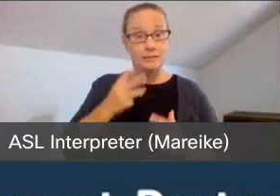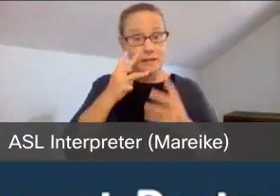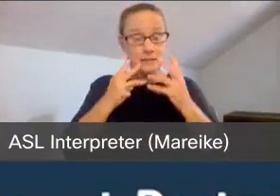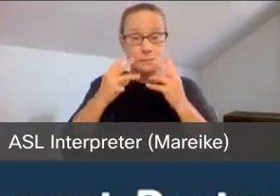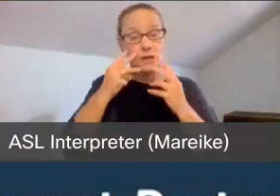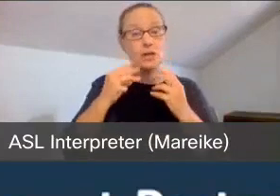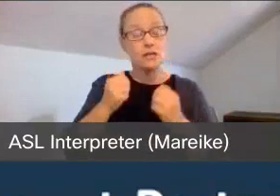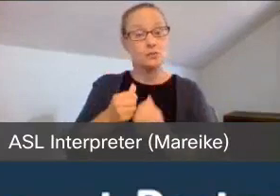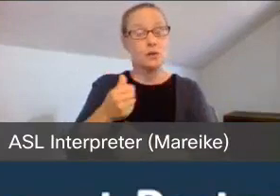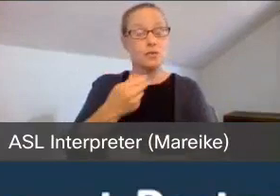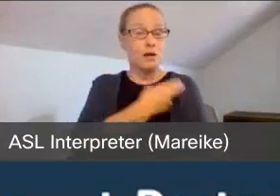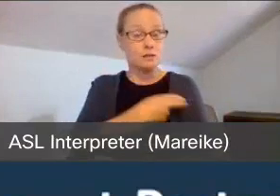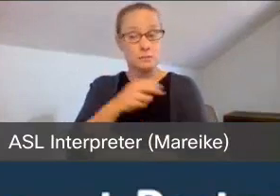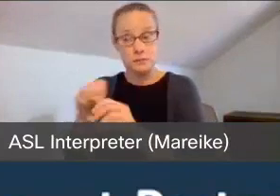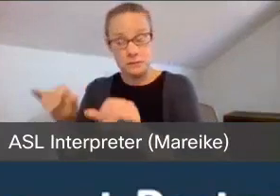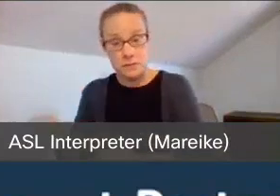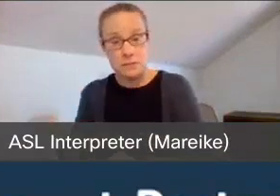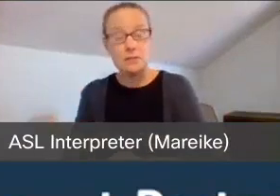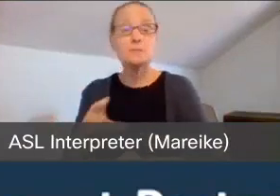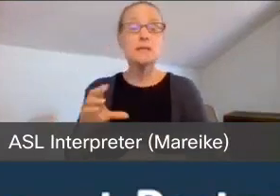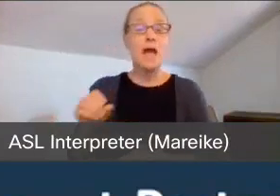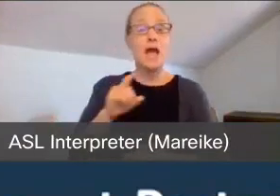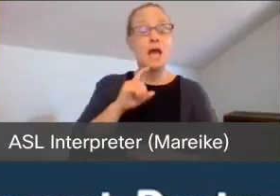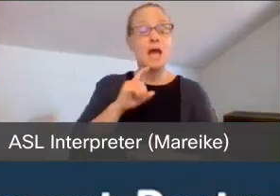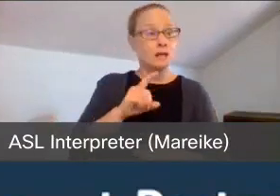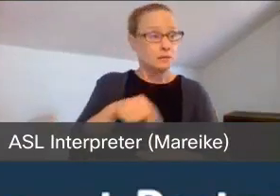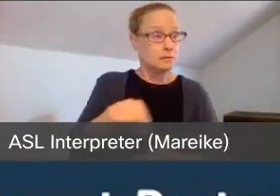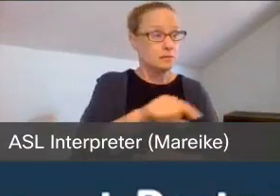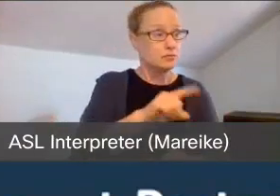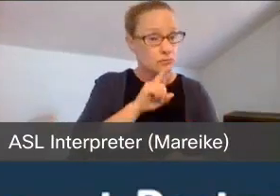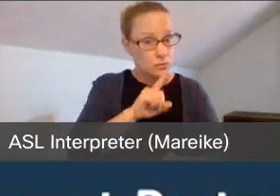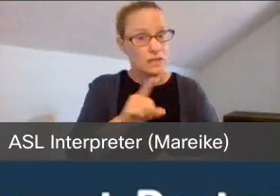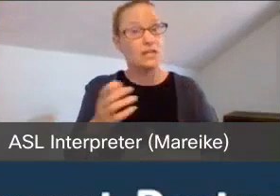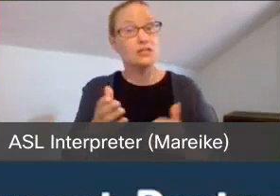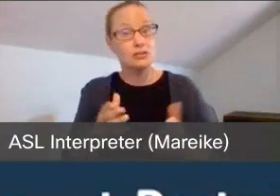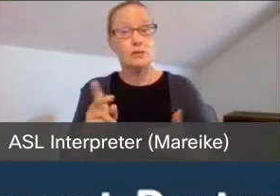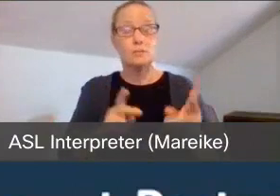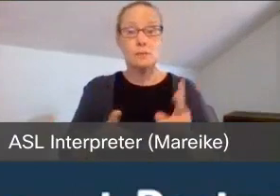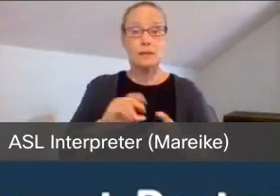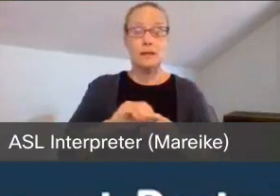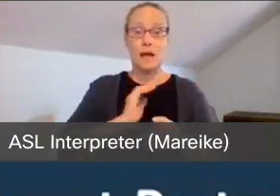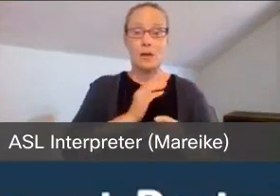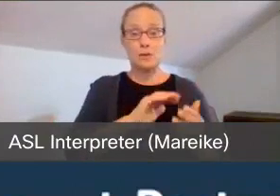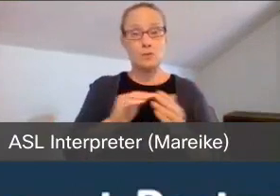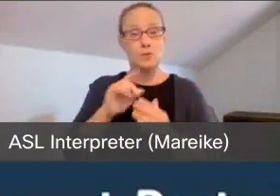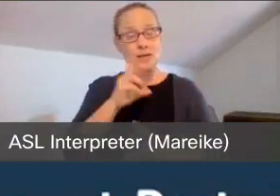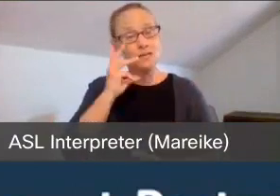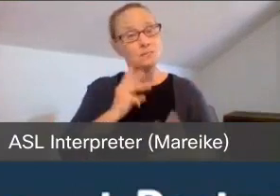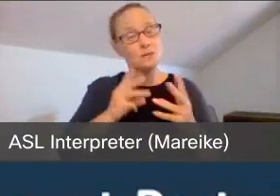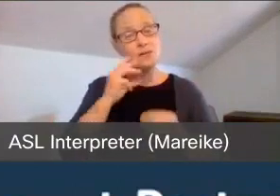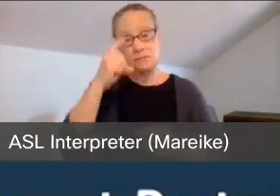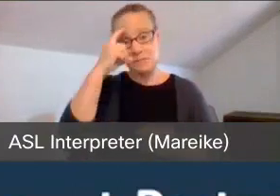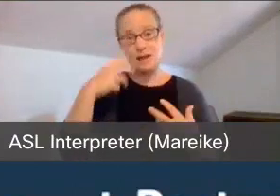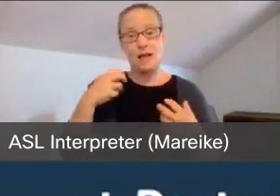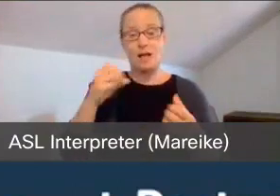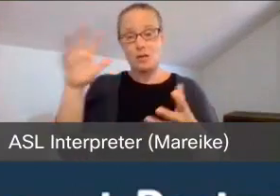systems, to really serve people in our community who were experiencing mental health crises. And we know that the best